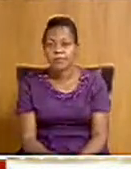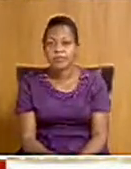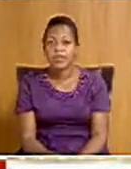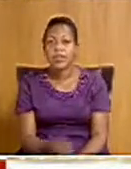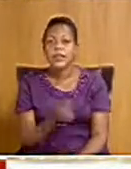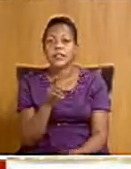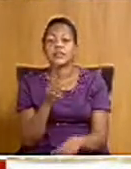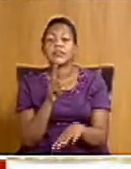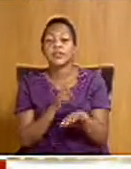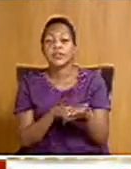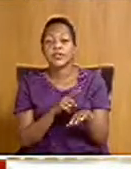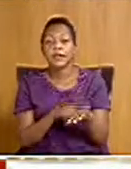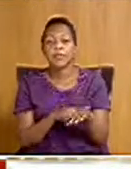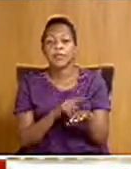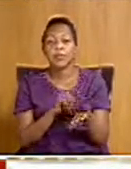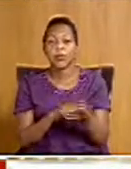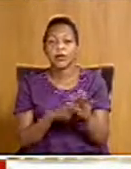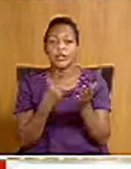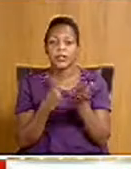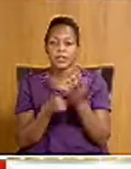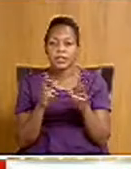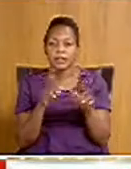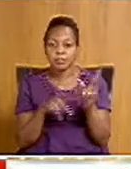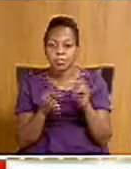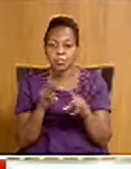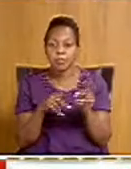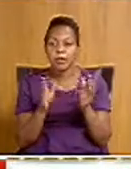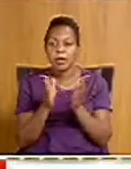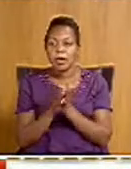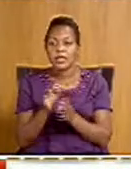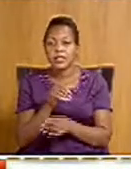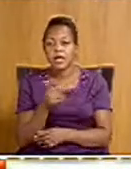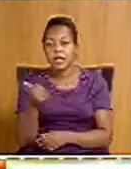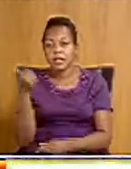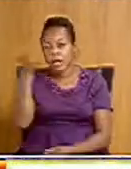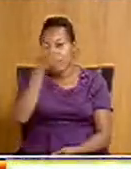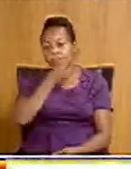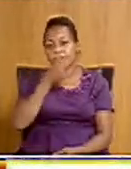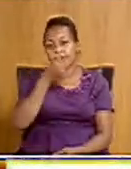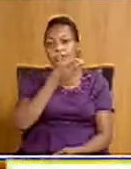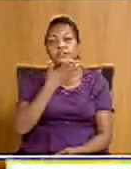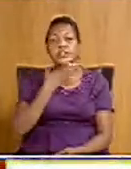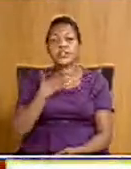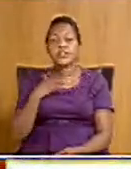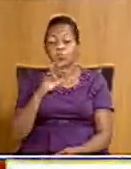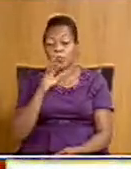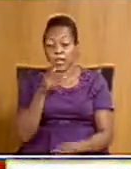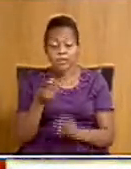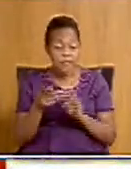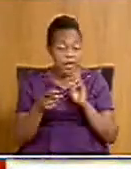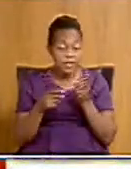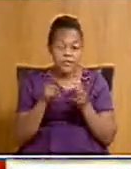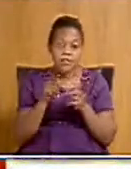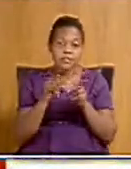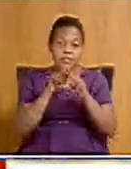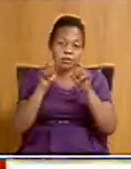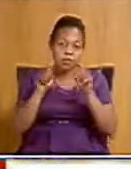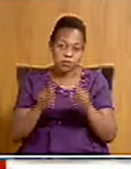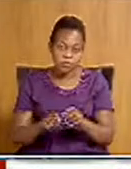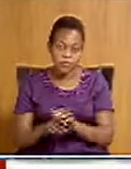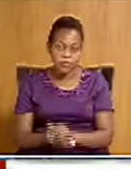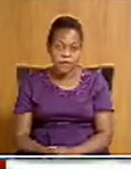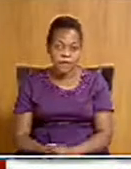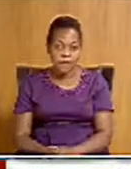This is the moment the Ugandans and the other Africans need to answer the question.